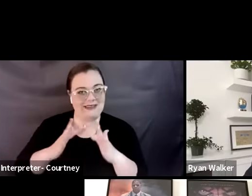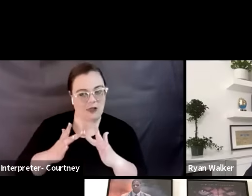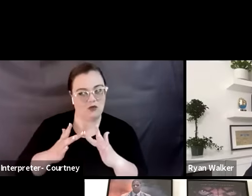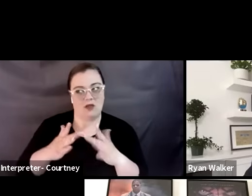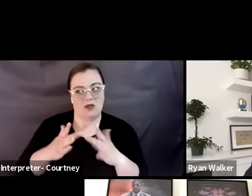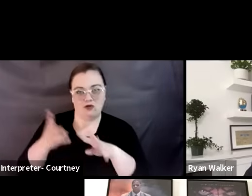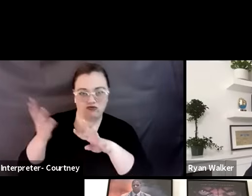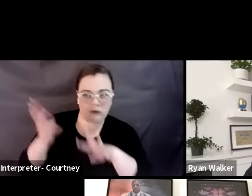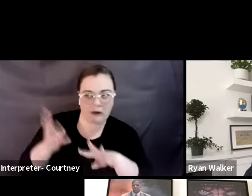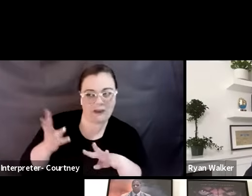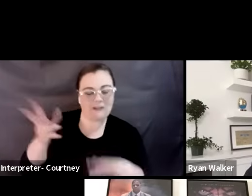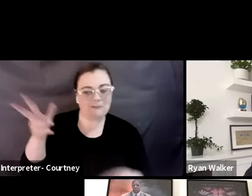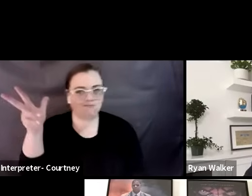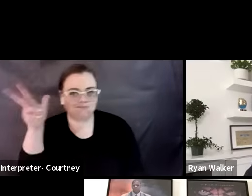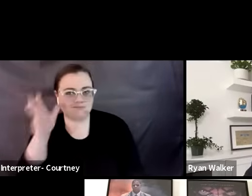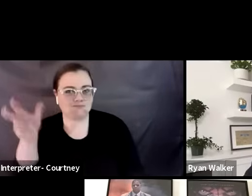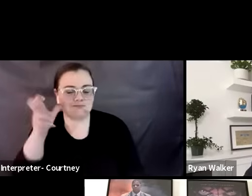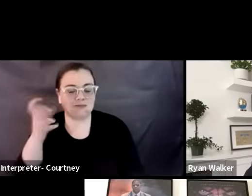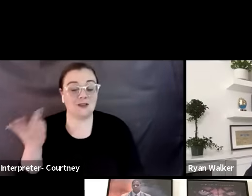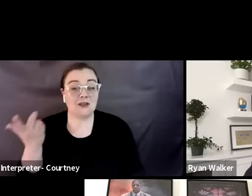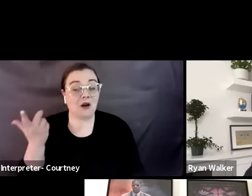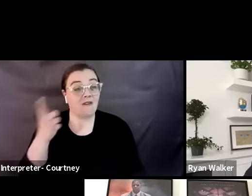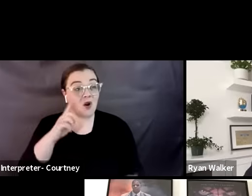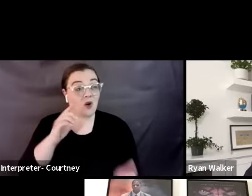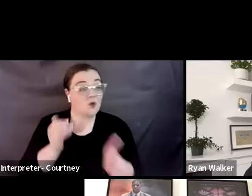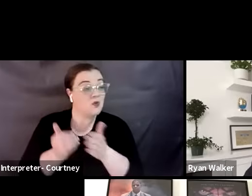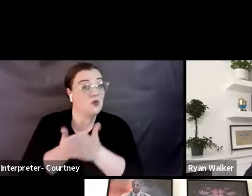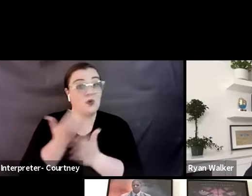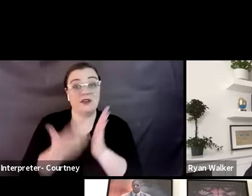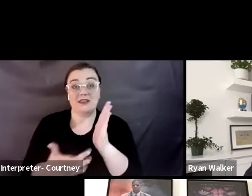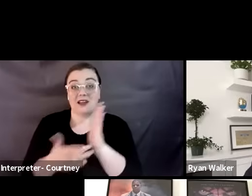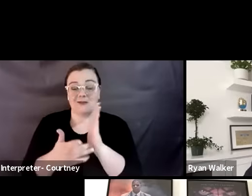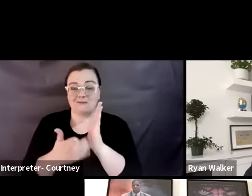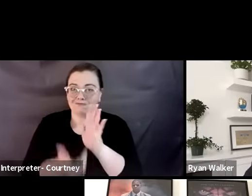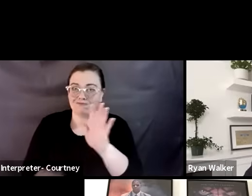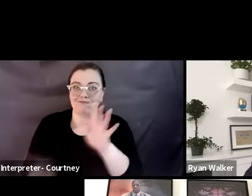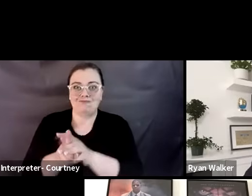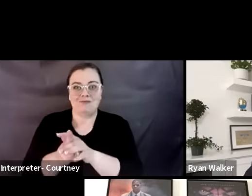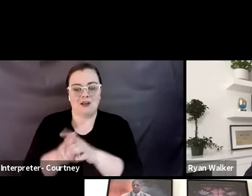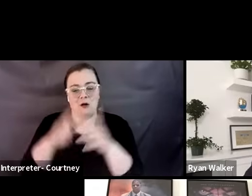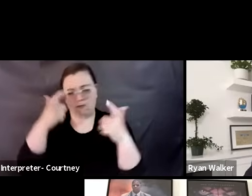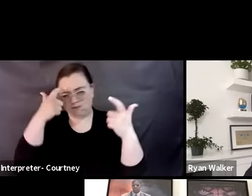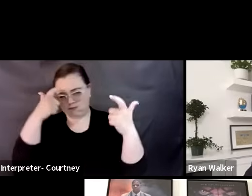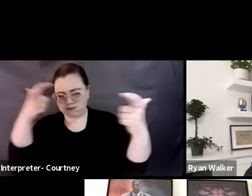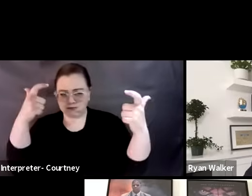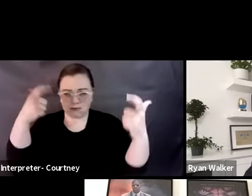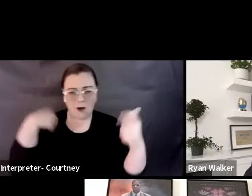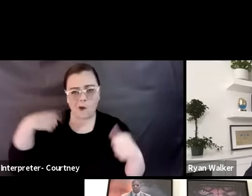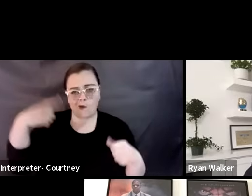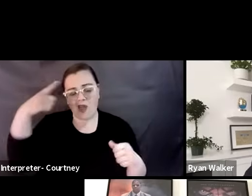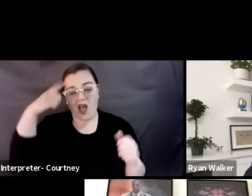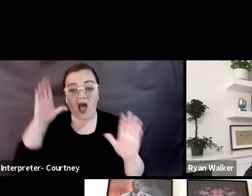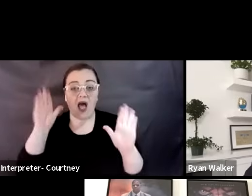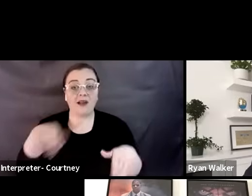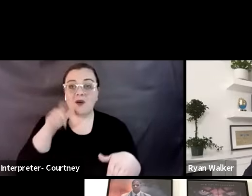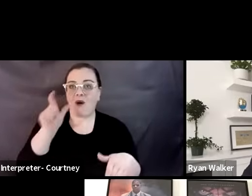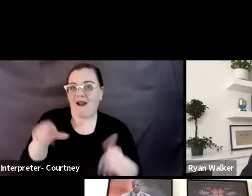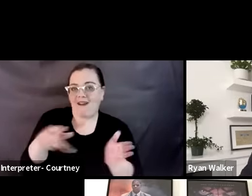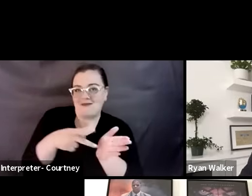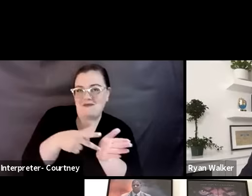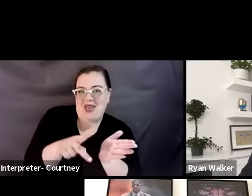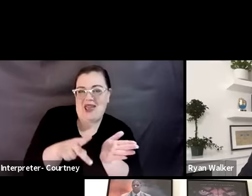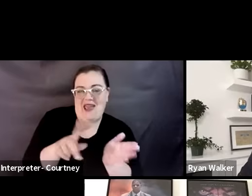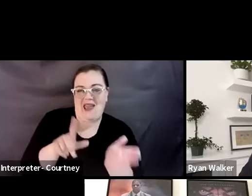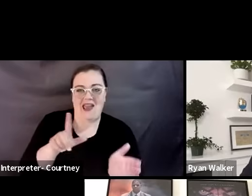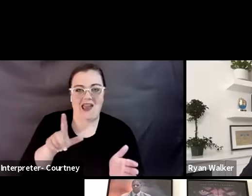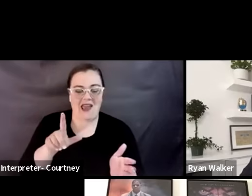when these new technologies just pop up and they're arrogant and they just tell people that they don't have to license music,